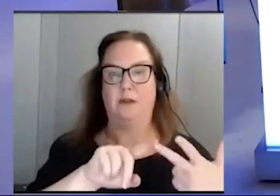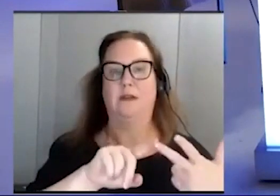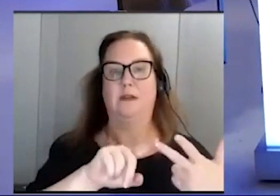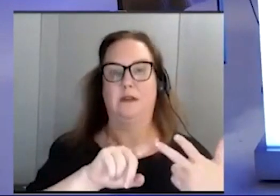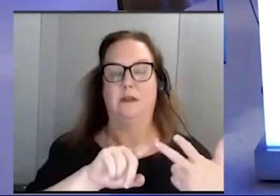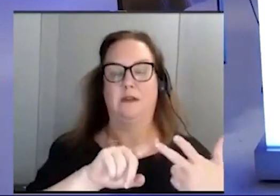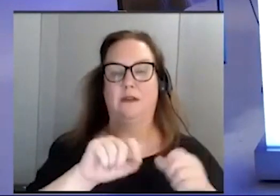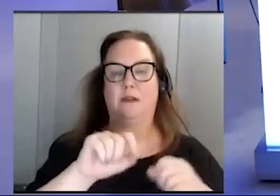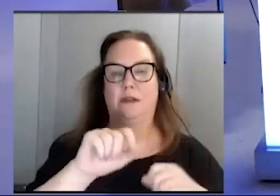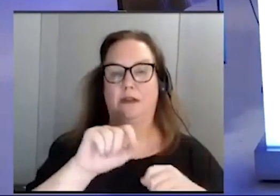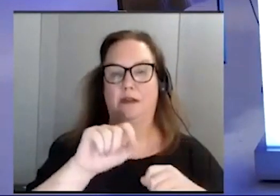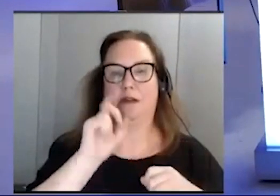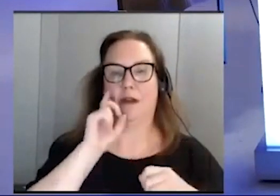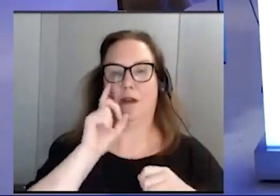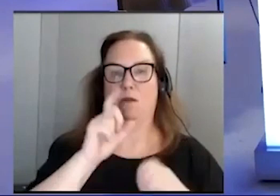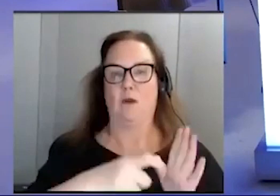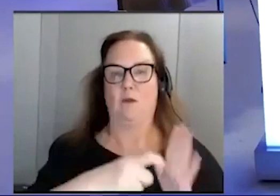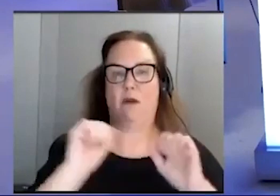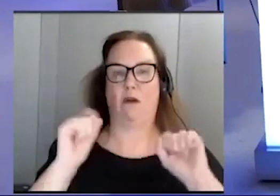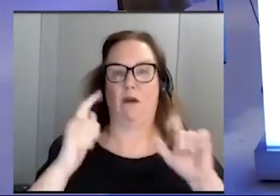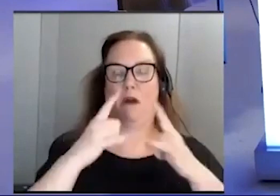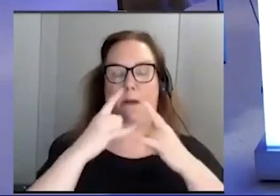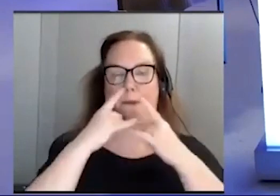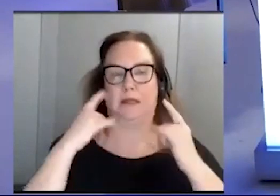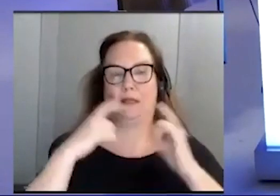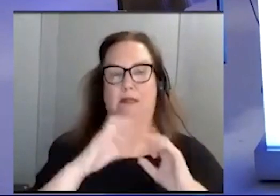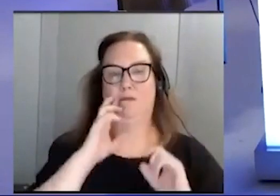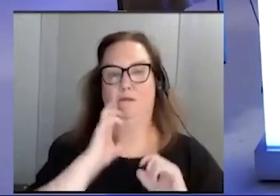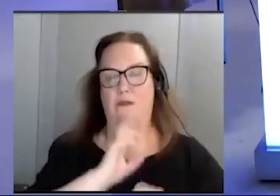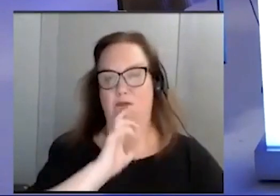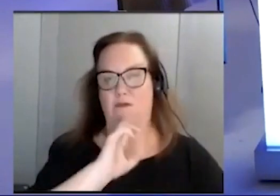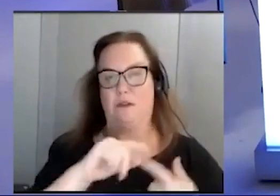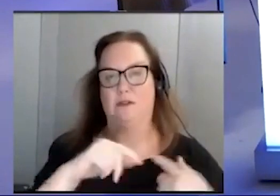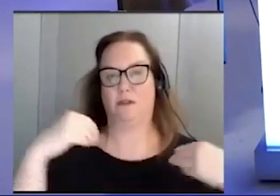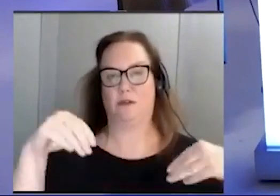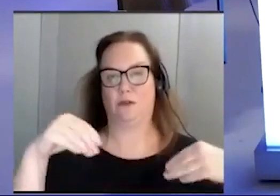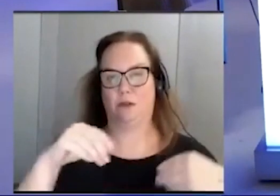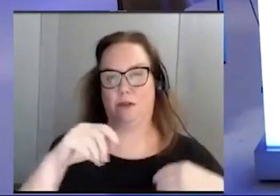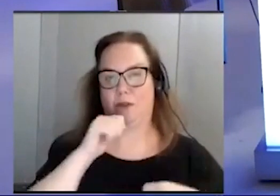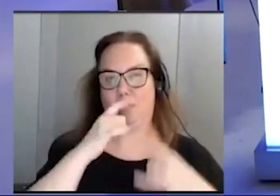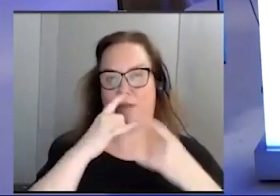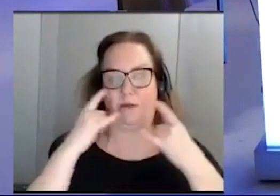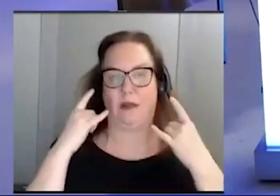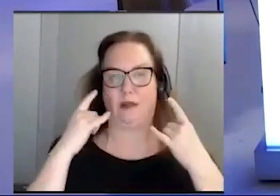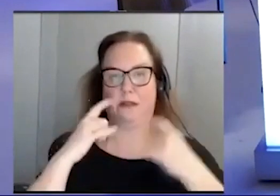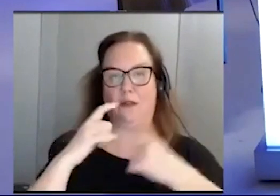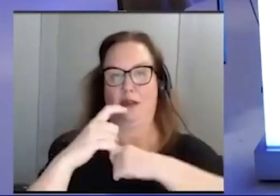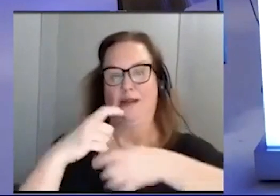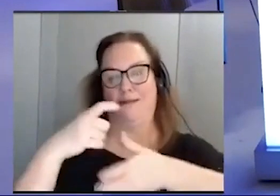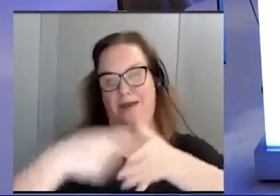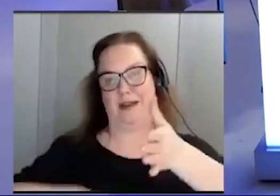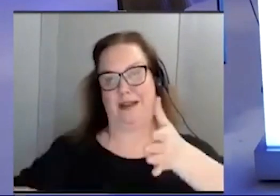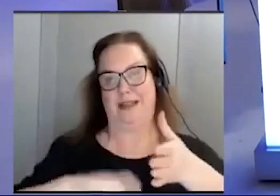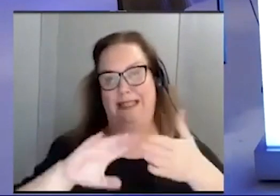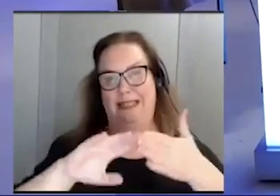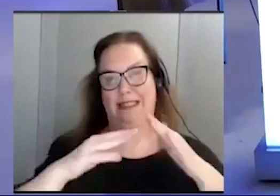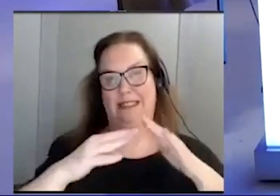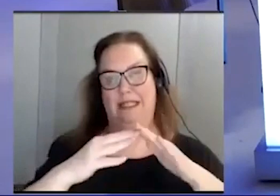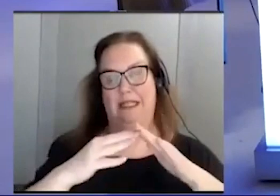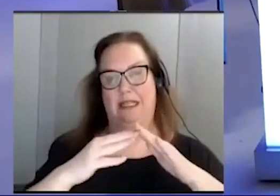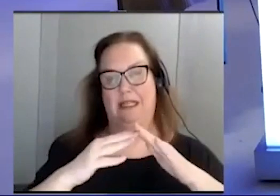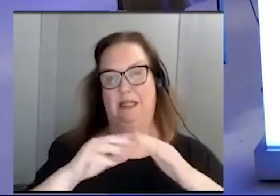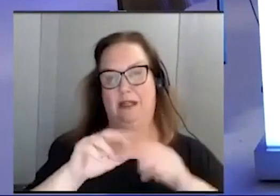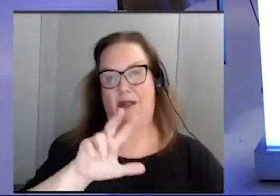require masking in all restaurants and stores, retail areas. So if you don't have a mask, you may even get a fine for this one. But the cities, they say they're attributing the